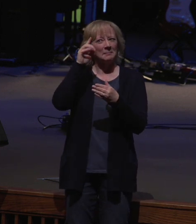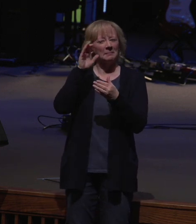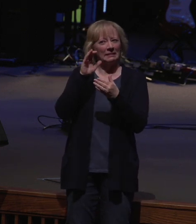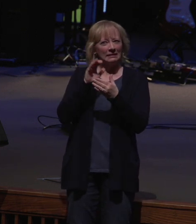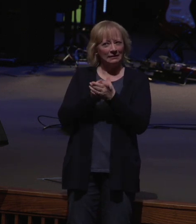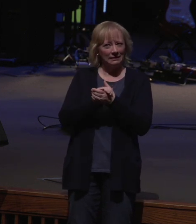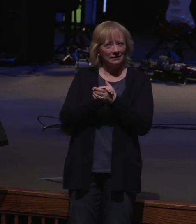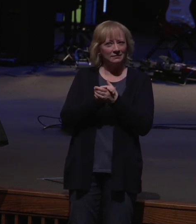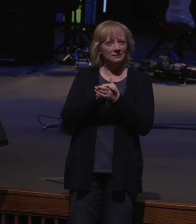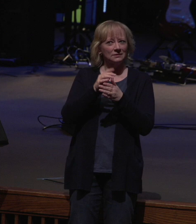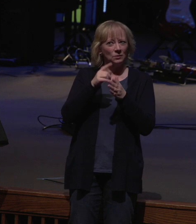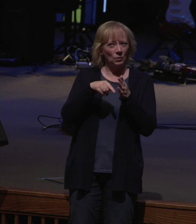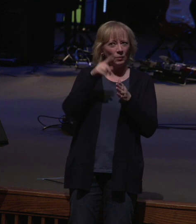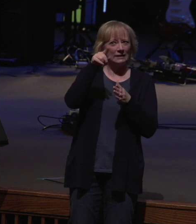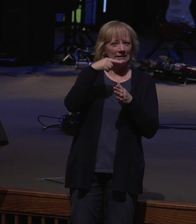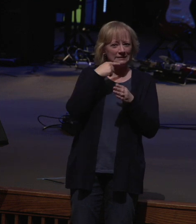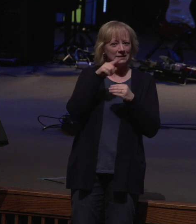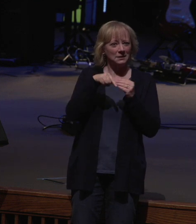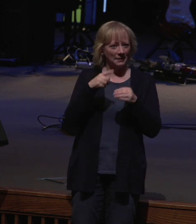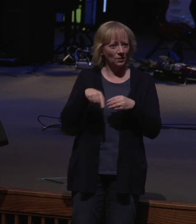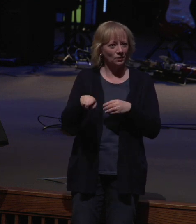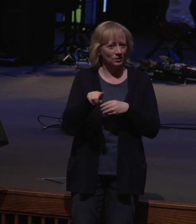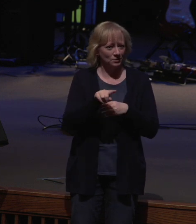in what he says about you?